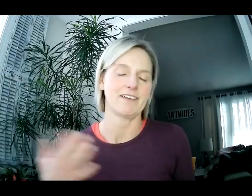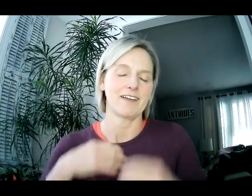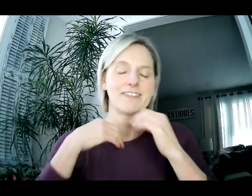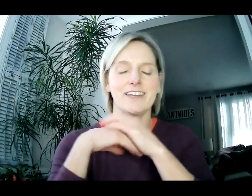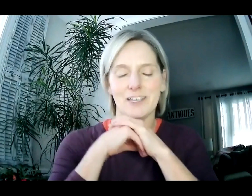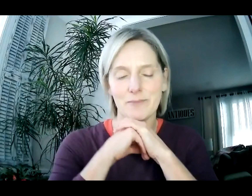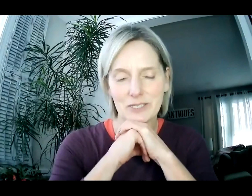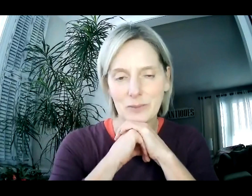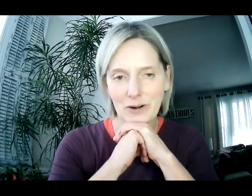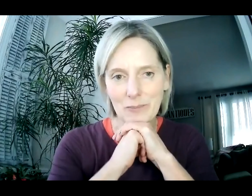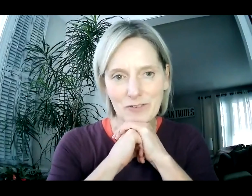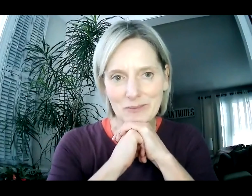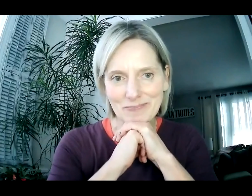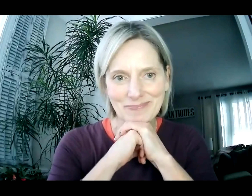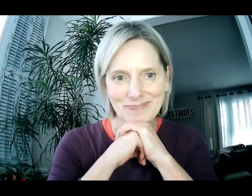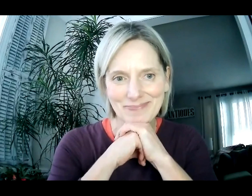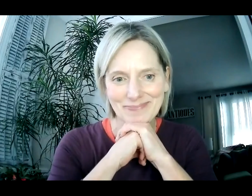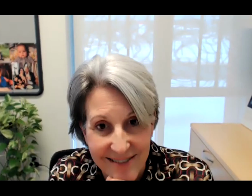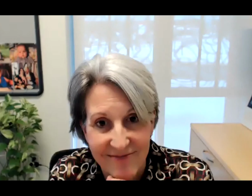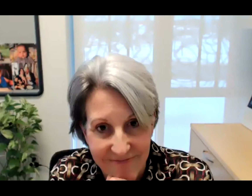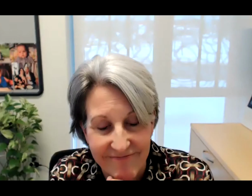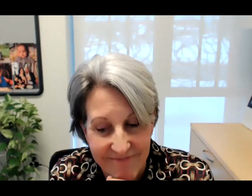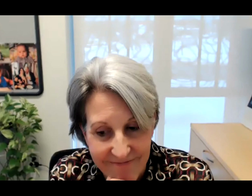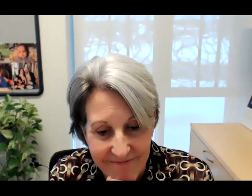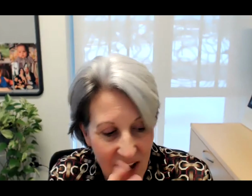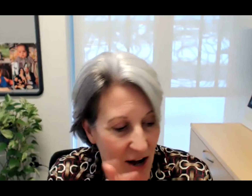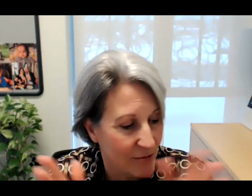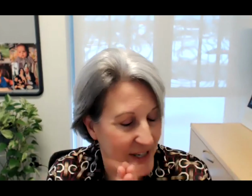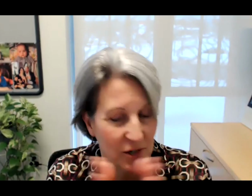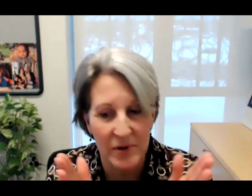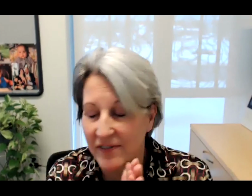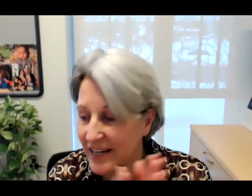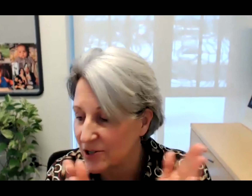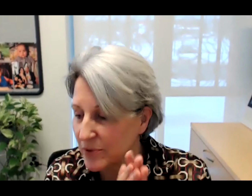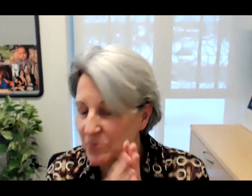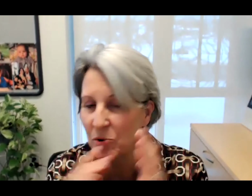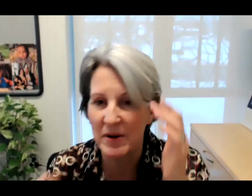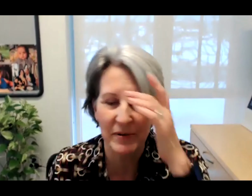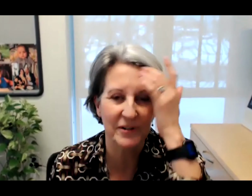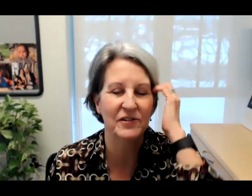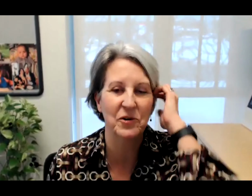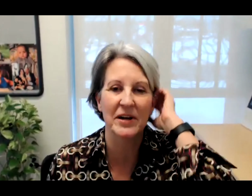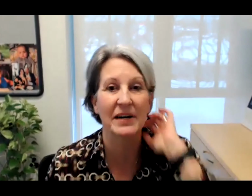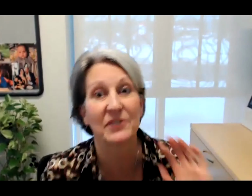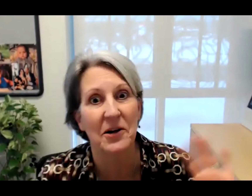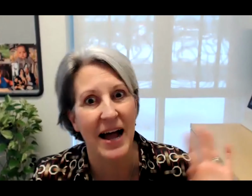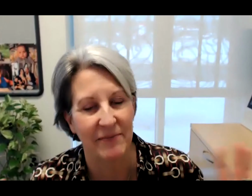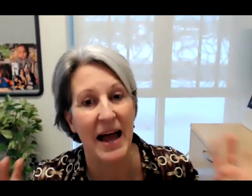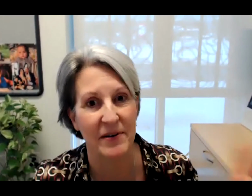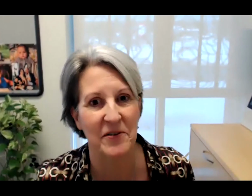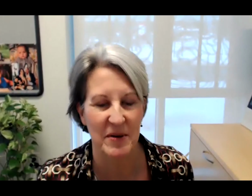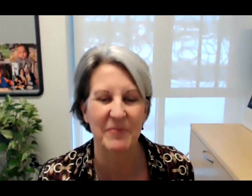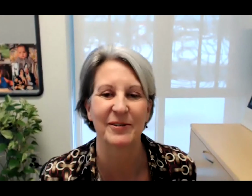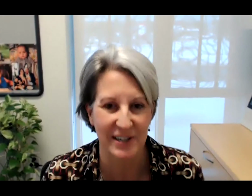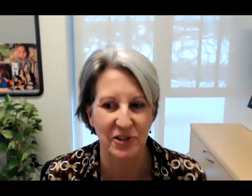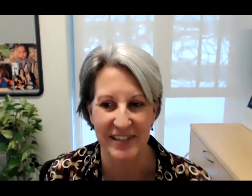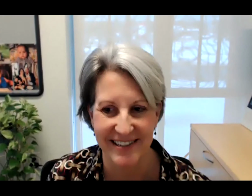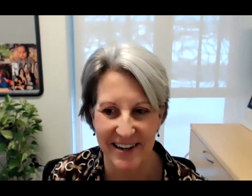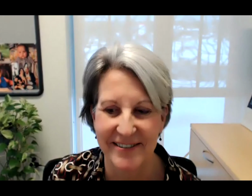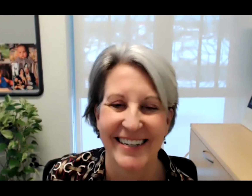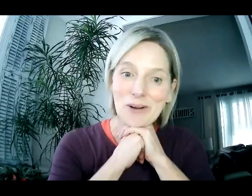it, then it can be super helpful. Yeah. Oh, this is wonderful. I just wish more people could have joined, but I'm so happy for the people who